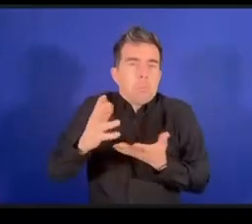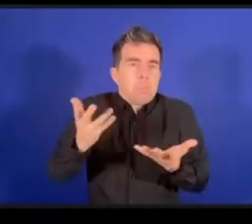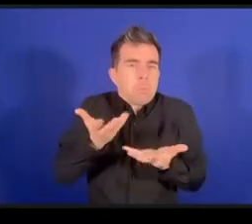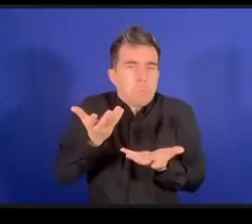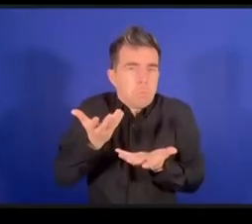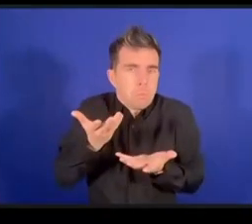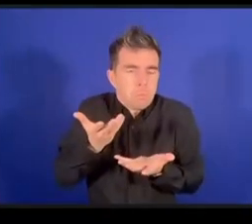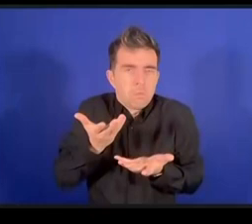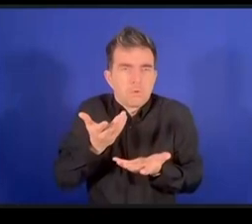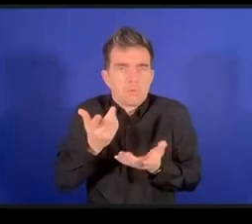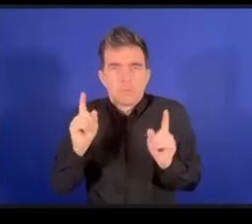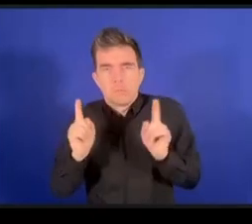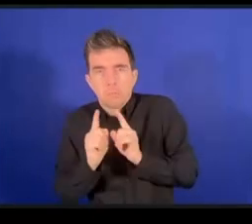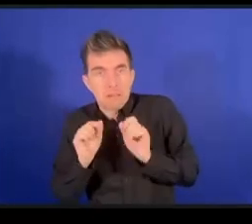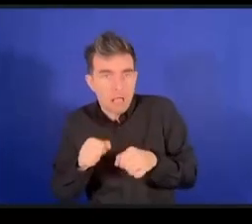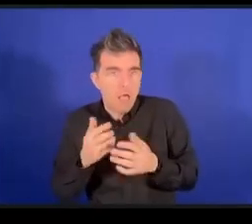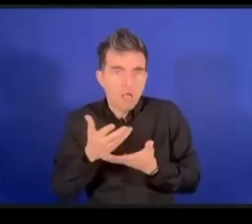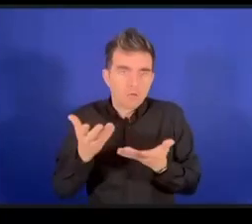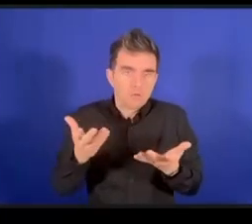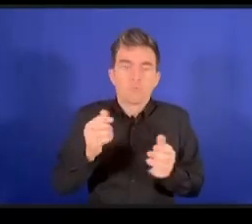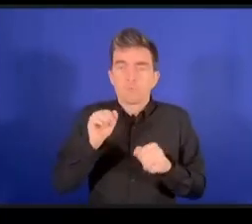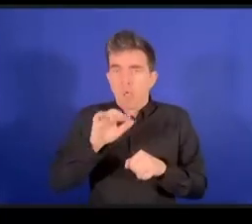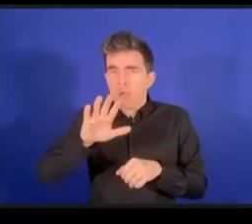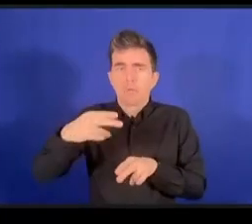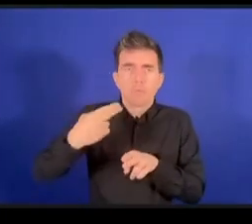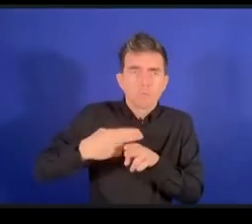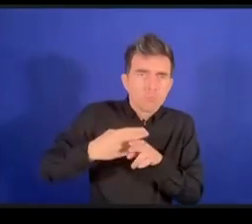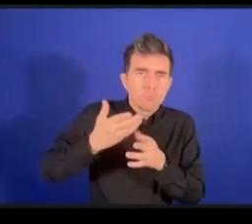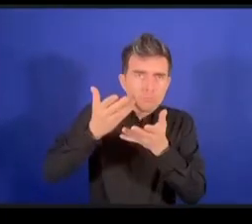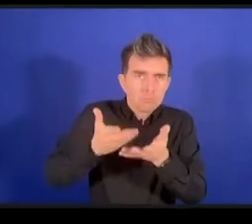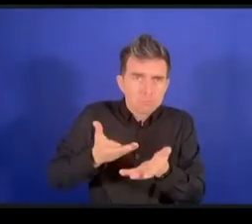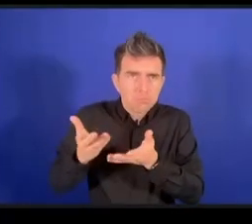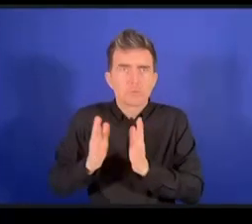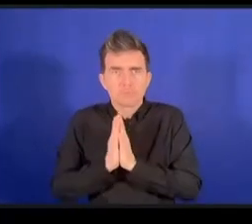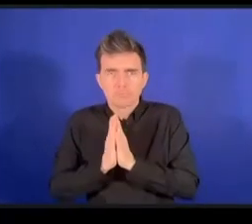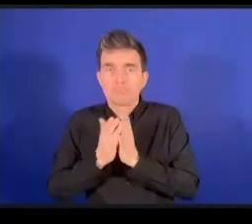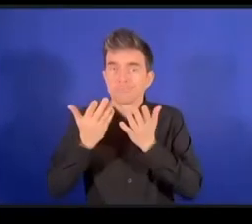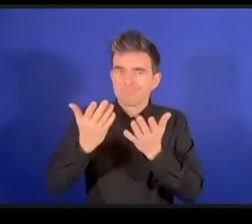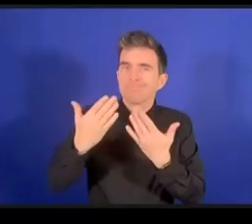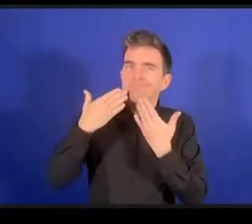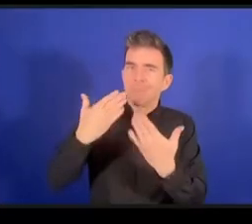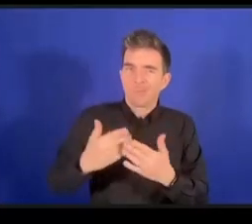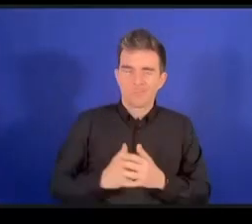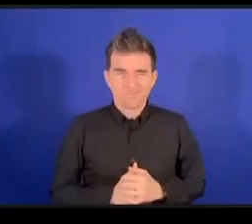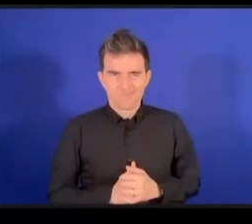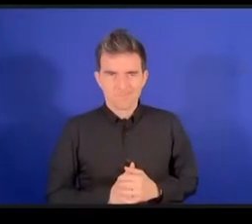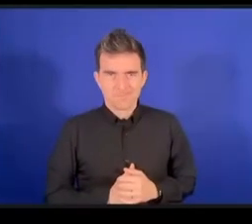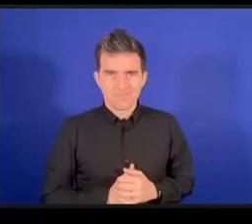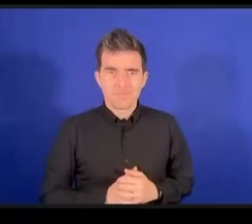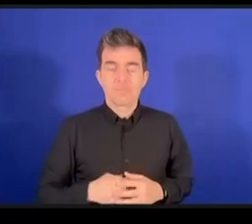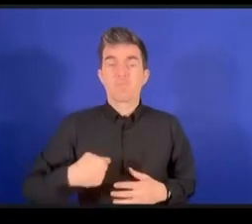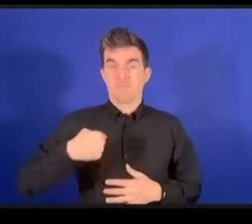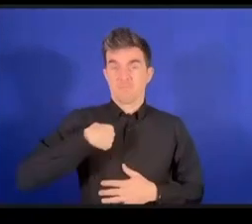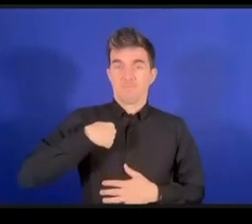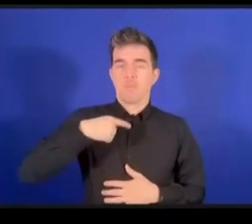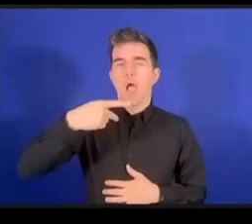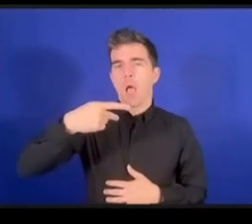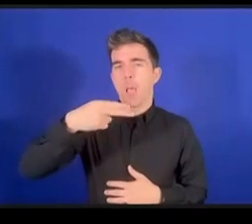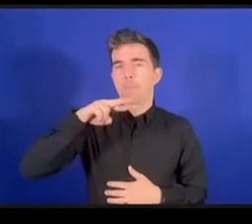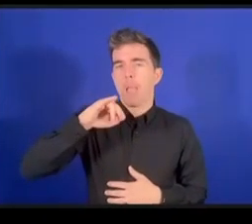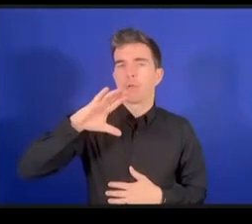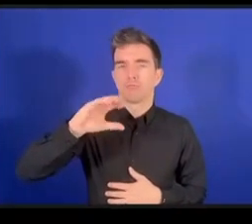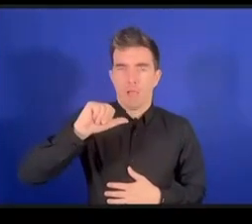Thank you, Marcus. I'm Priya Shukla, coordinator of DC Internet and Jobs and also the rapporteur for the DC main